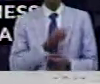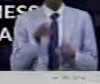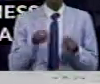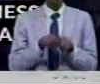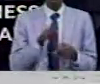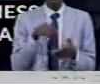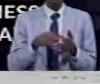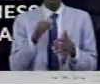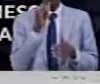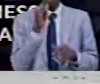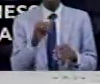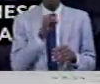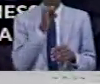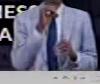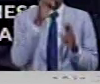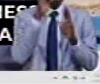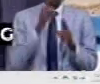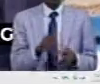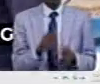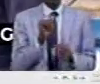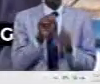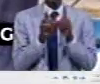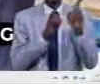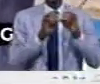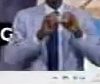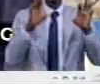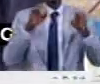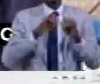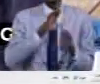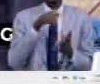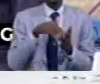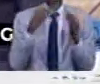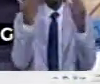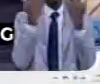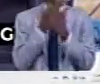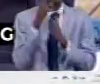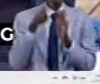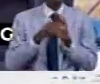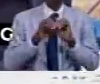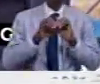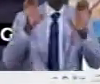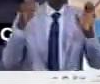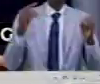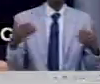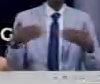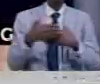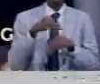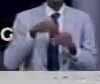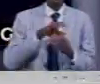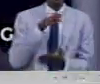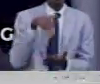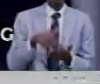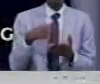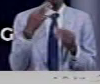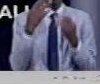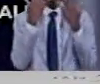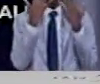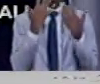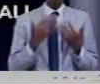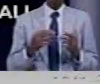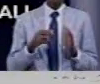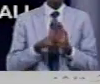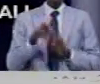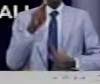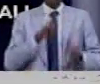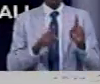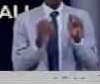room in the middle of sadness. People with stars, yes, people like you, encourage others to keep moving on. They teach